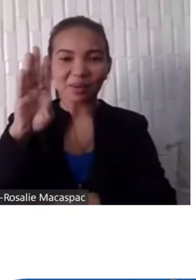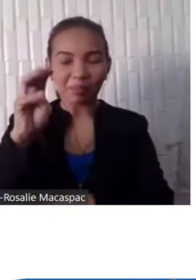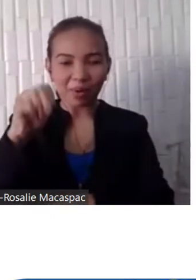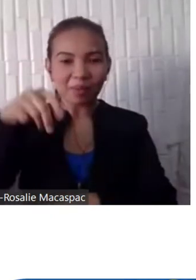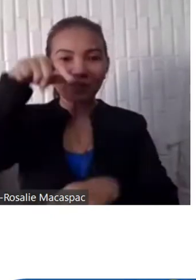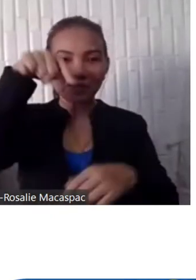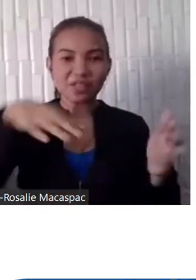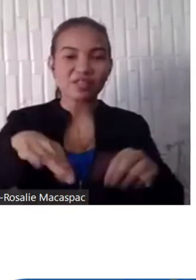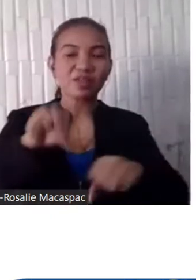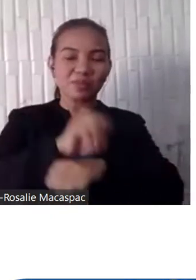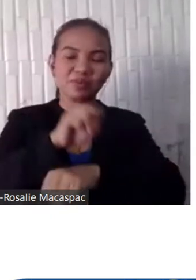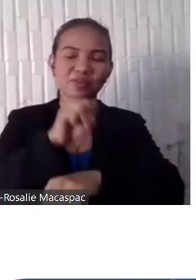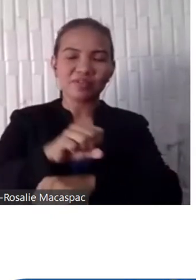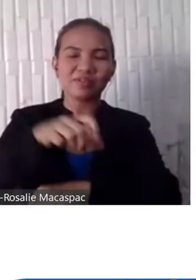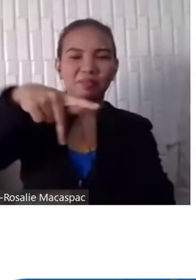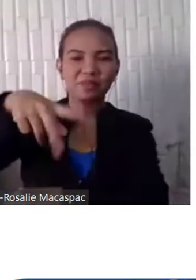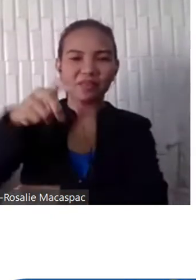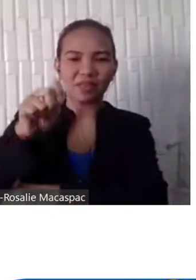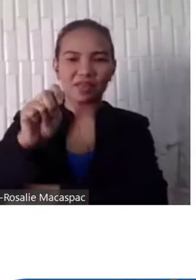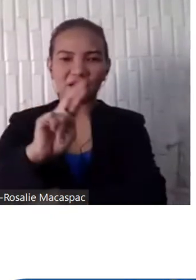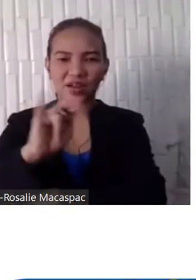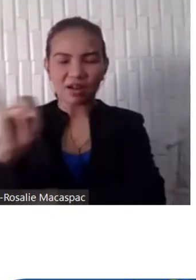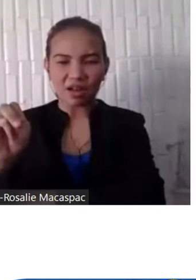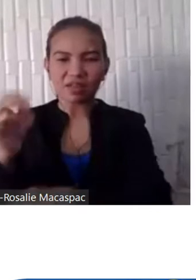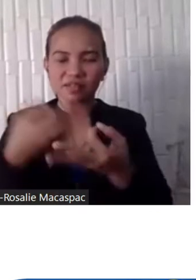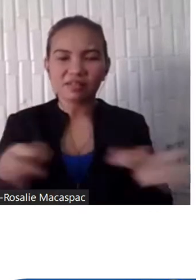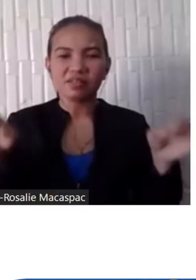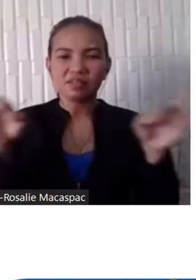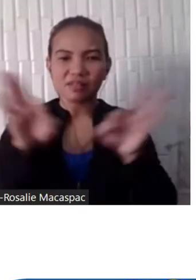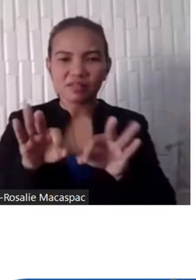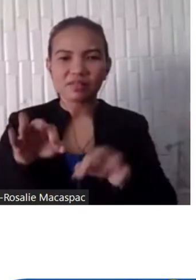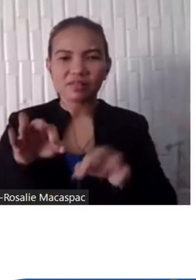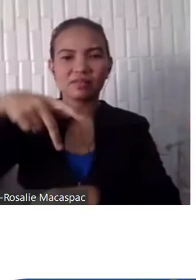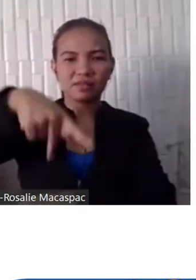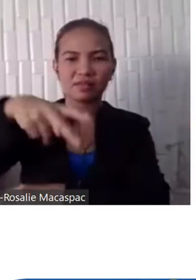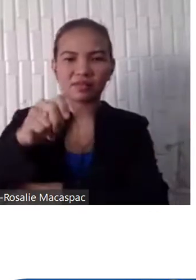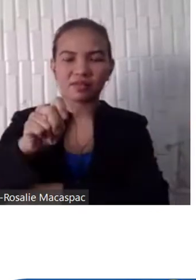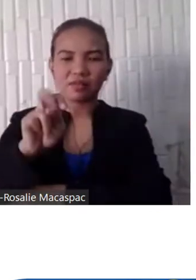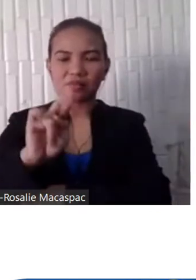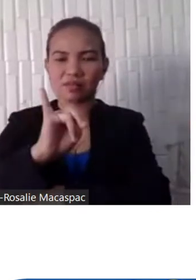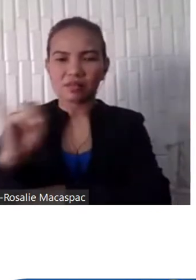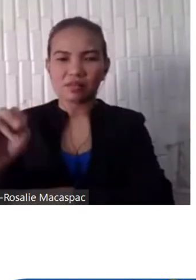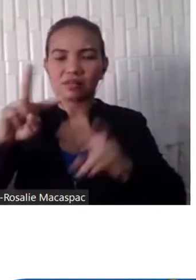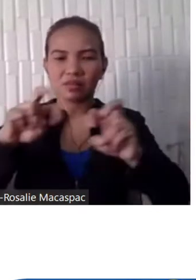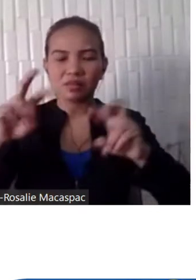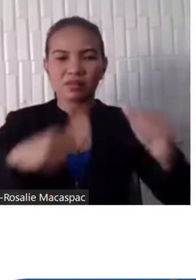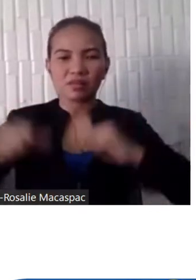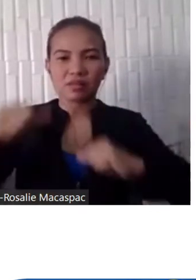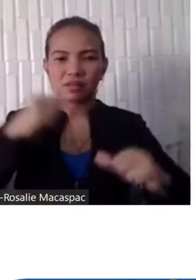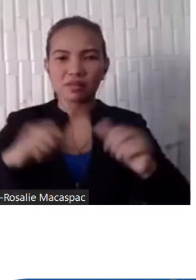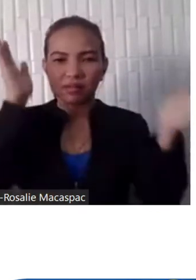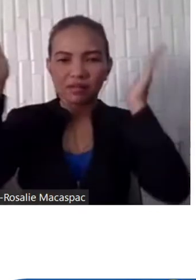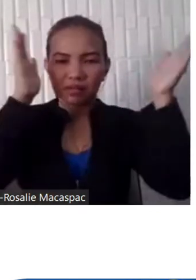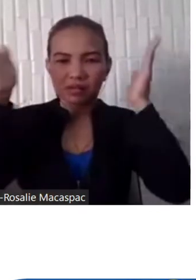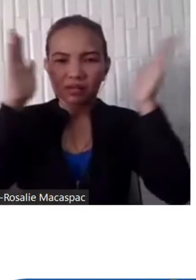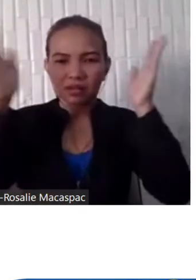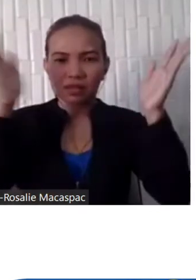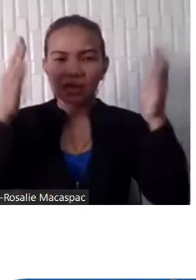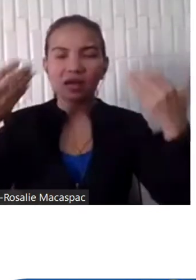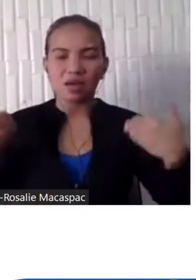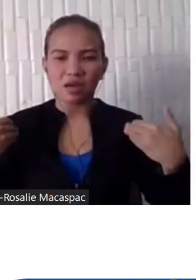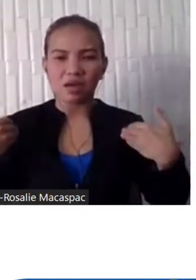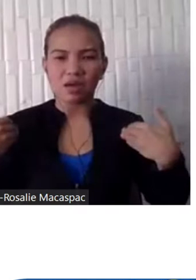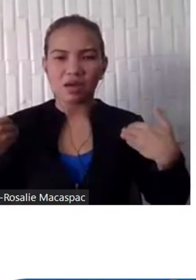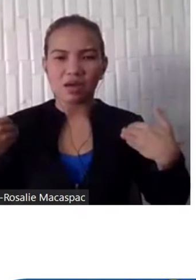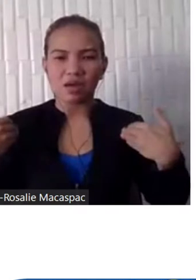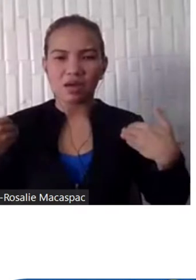is important. At PNRI, our research activities and services cover many applications of nuclear